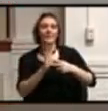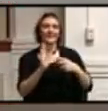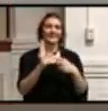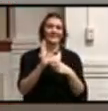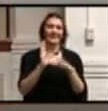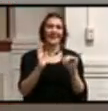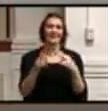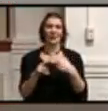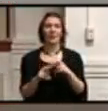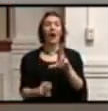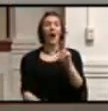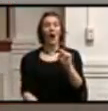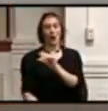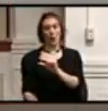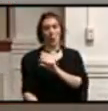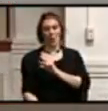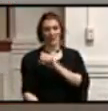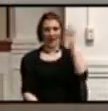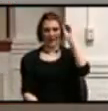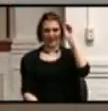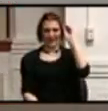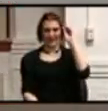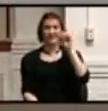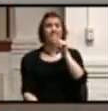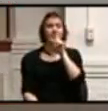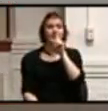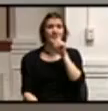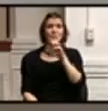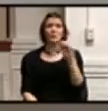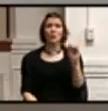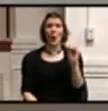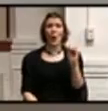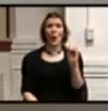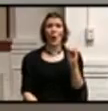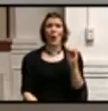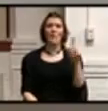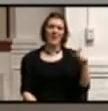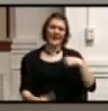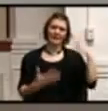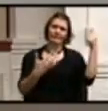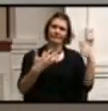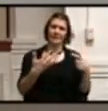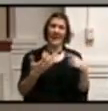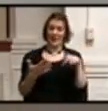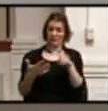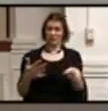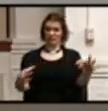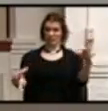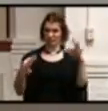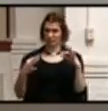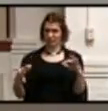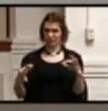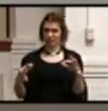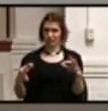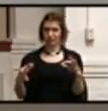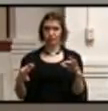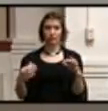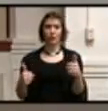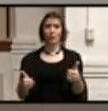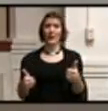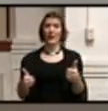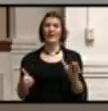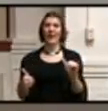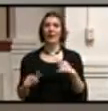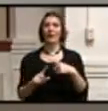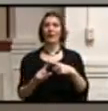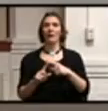an unqualified opinion. There are no qualifiers to it. Everything is good, and this is a good